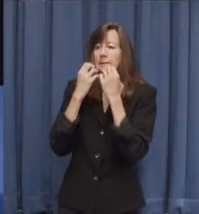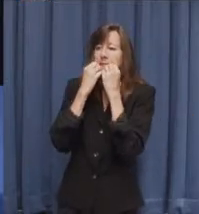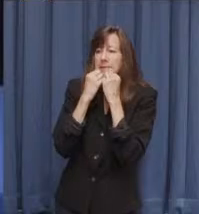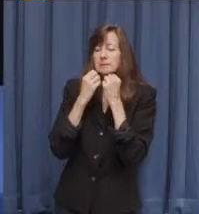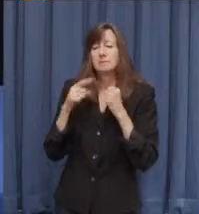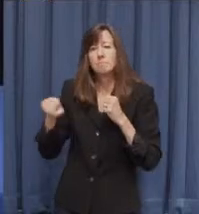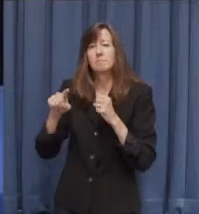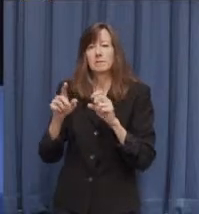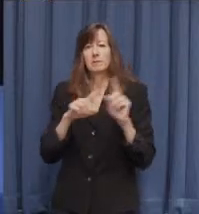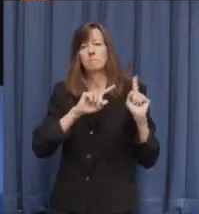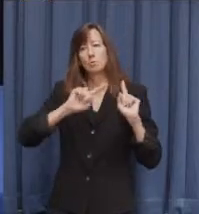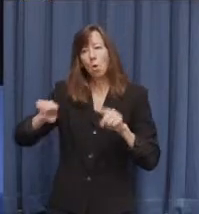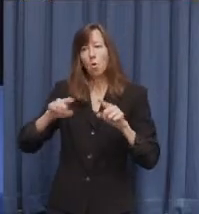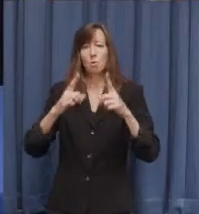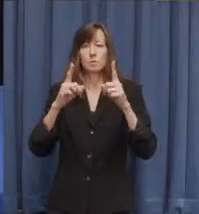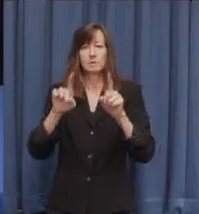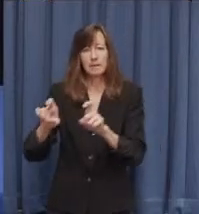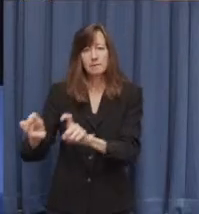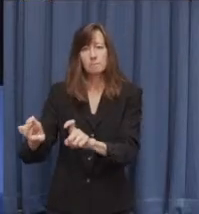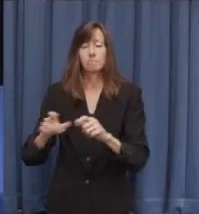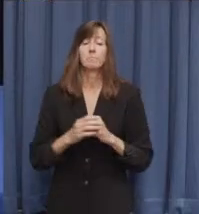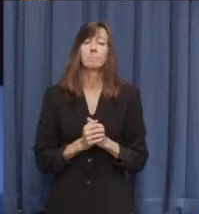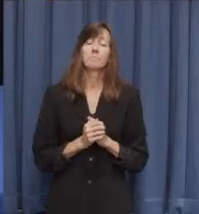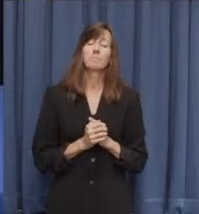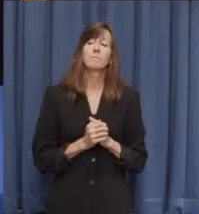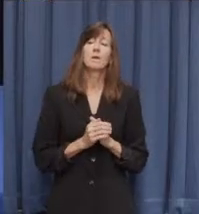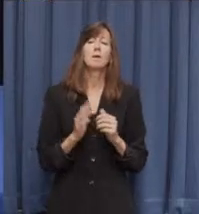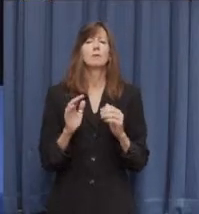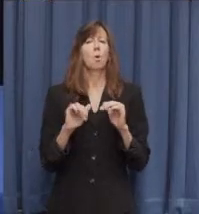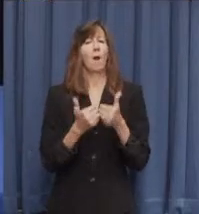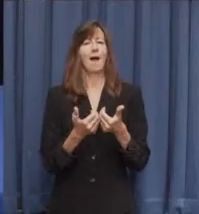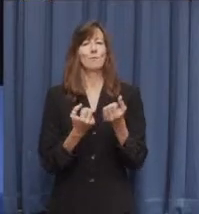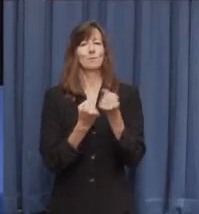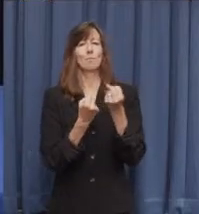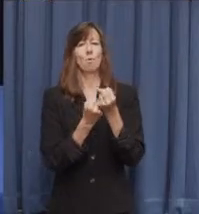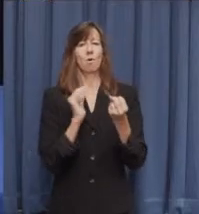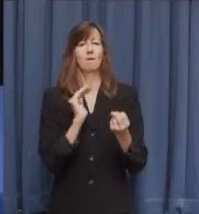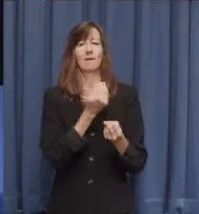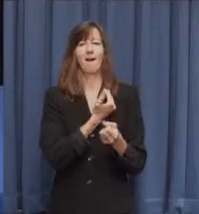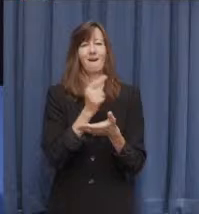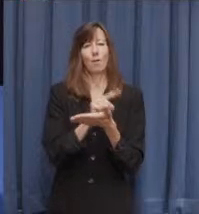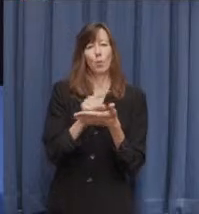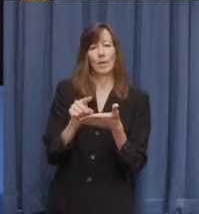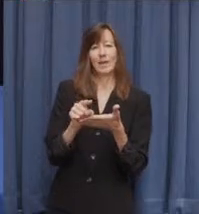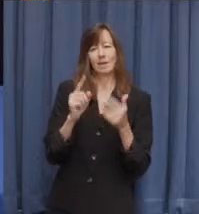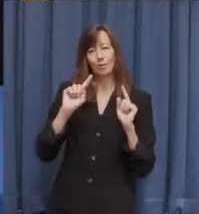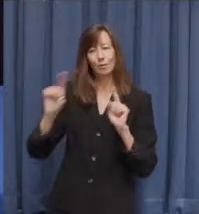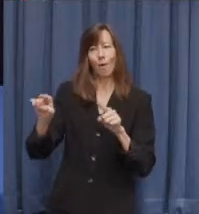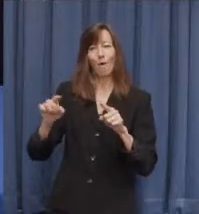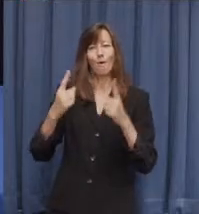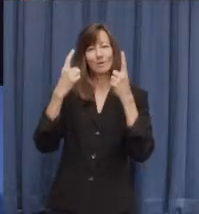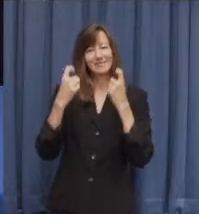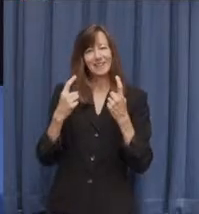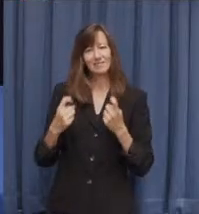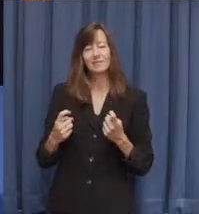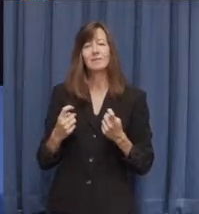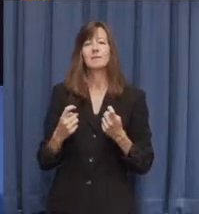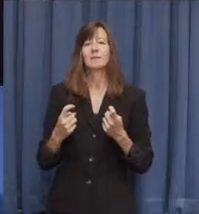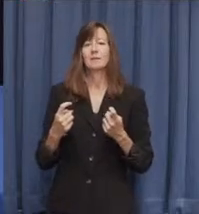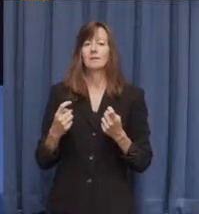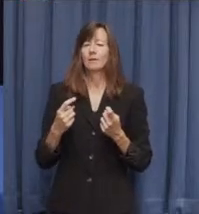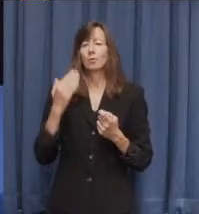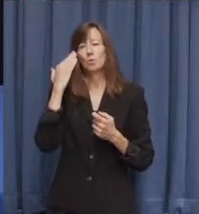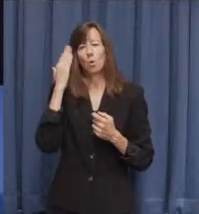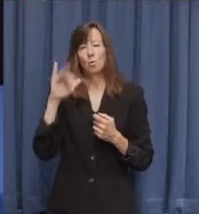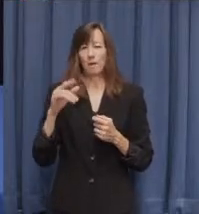can support this Get Tested Week? We have, over the last, months we've been building our testing capacity.